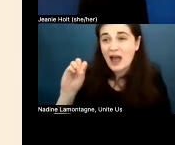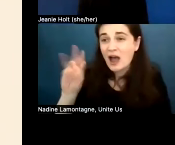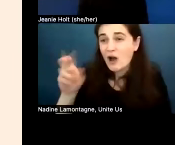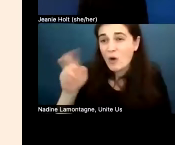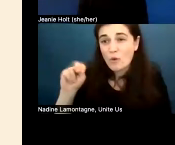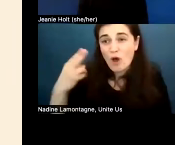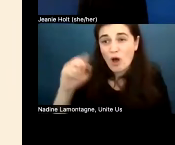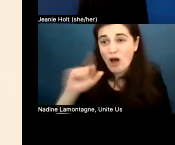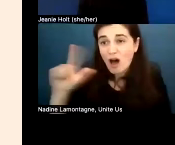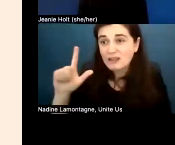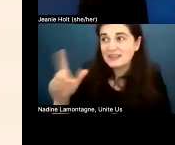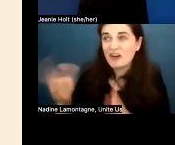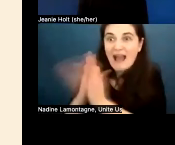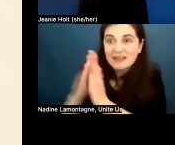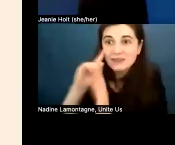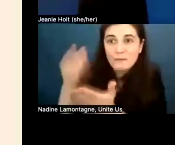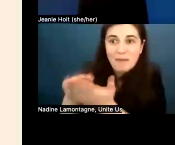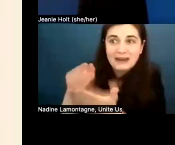and endorsements. And in many ways, we're very